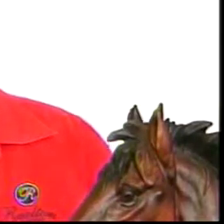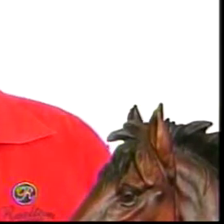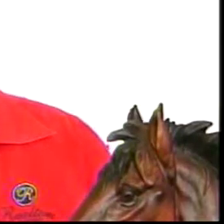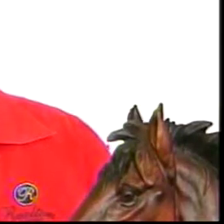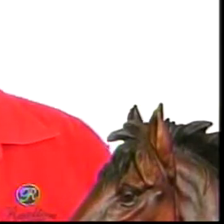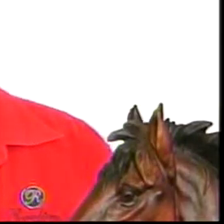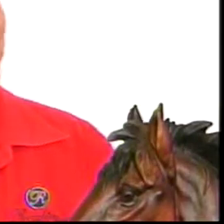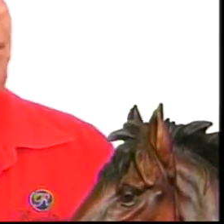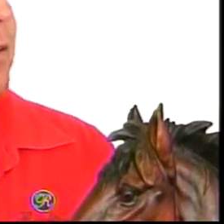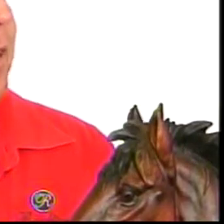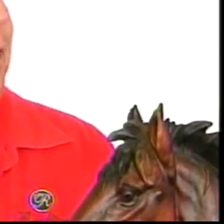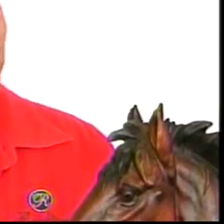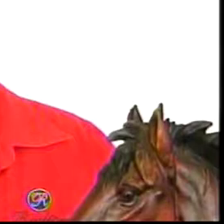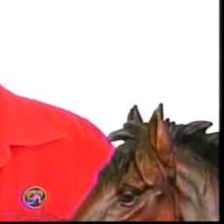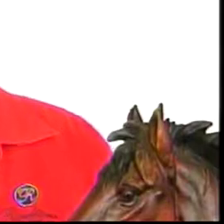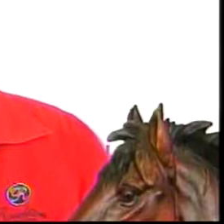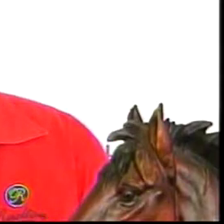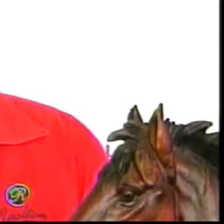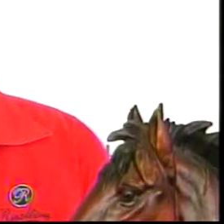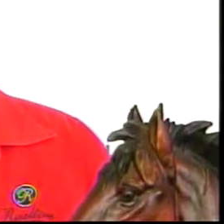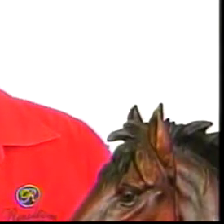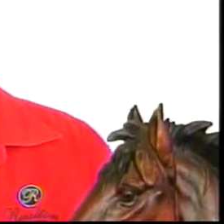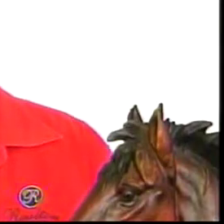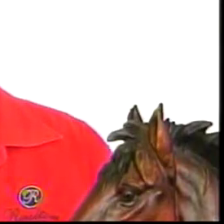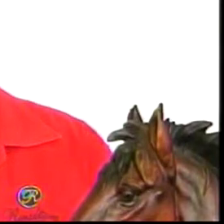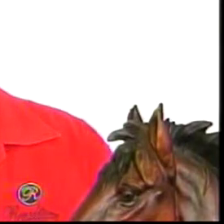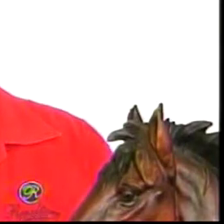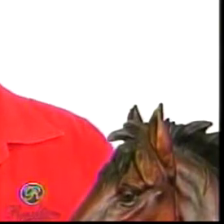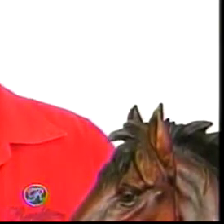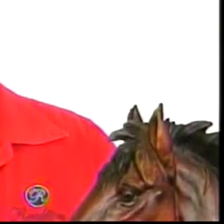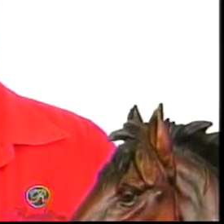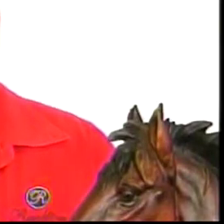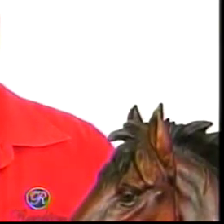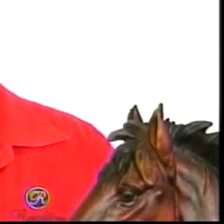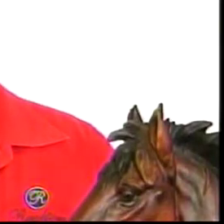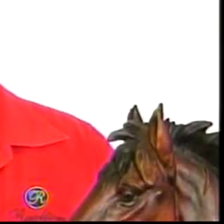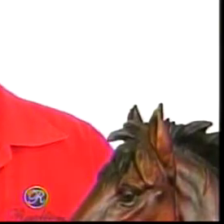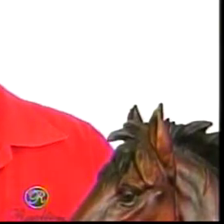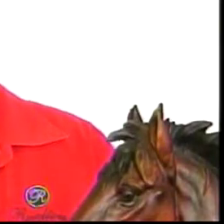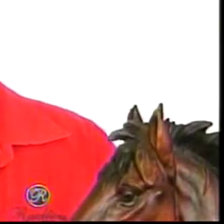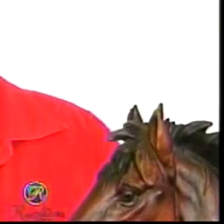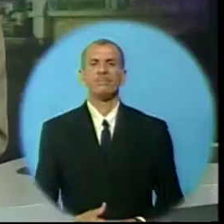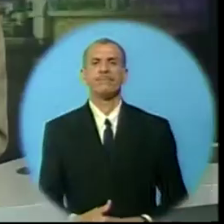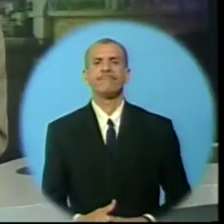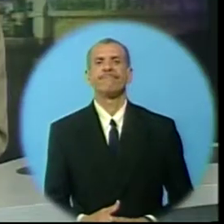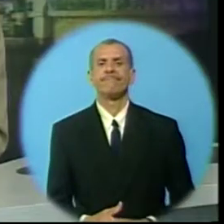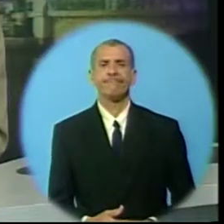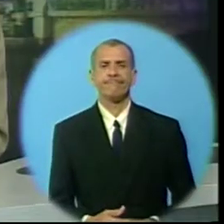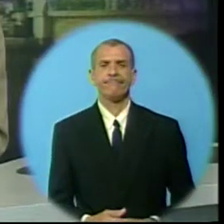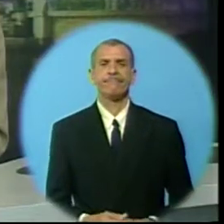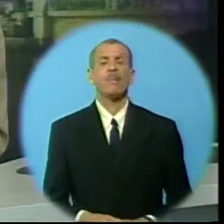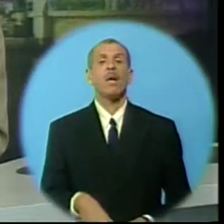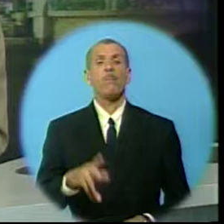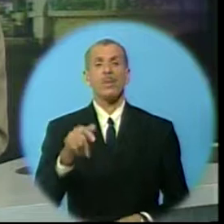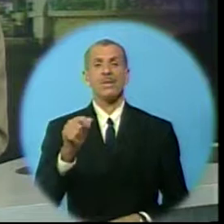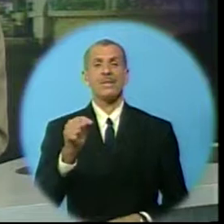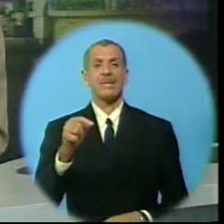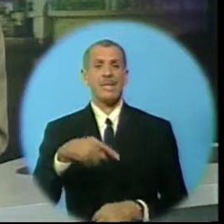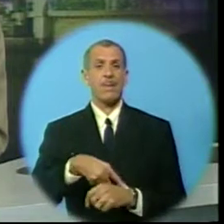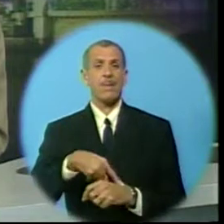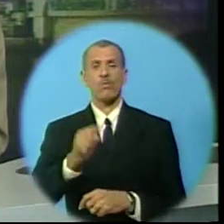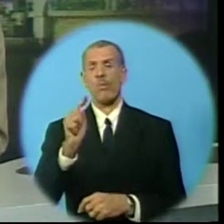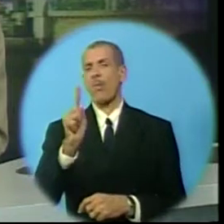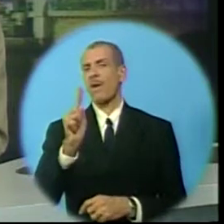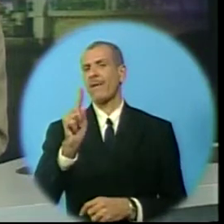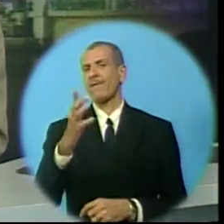we also get horses that come in from the States who then become local brood mares. So this is a showcase for us. Post time is